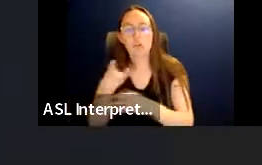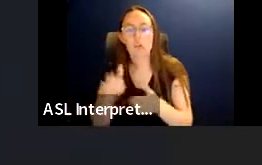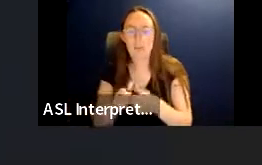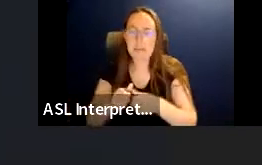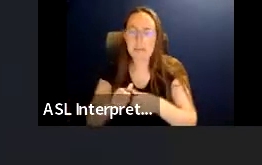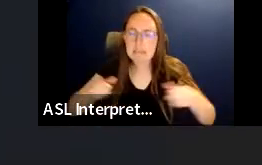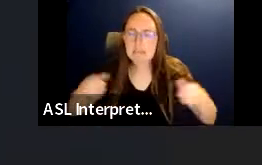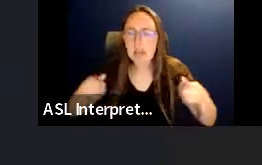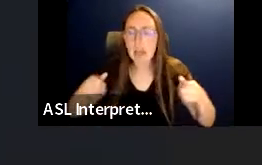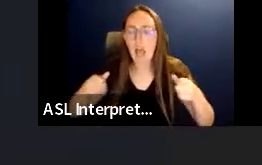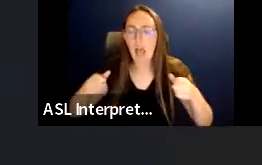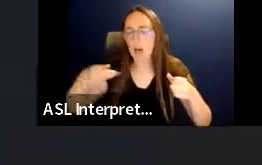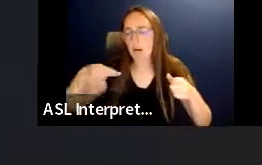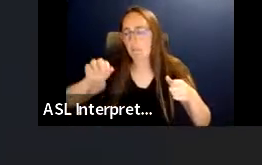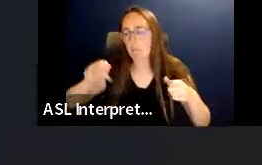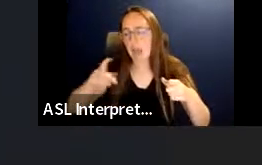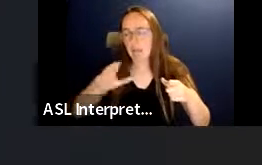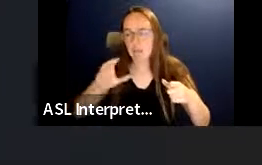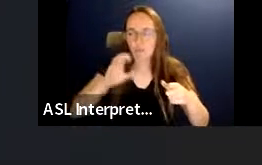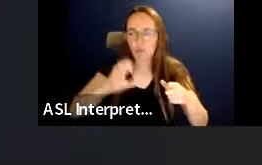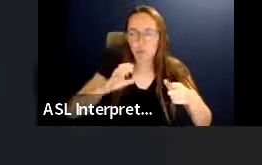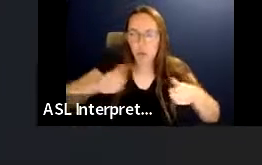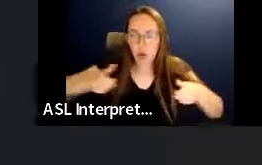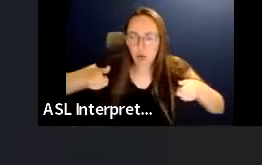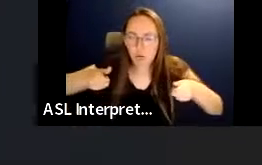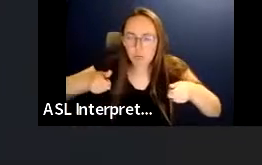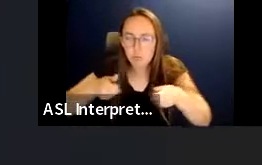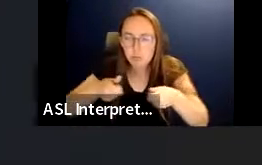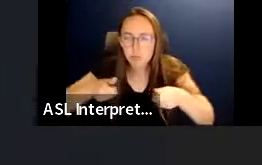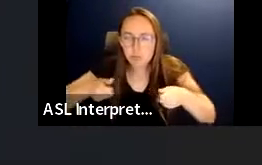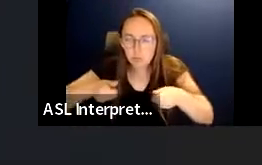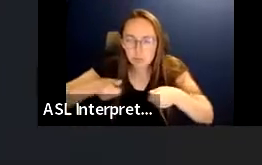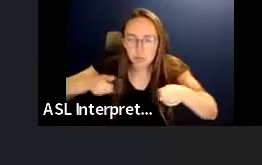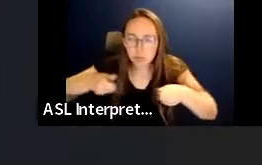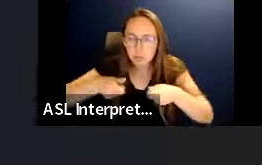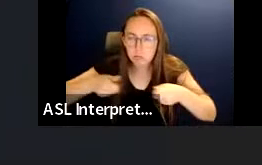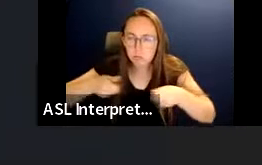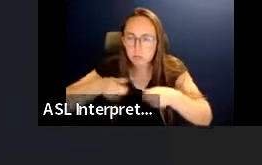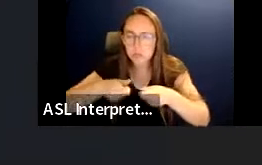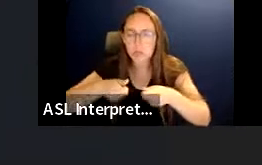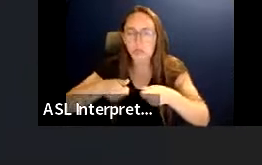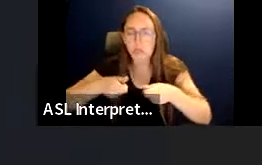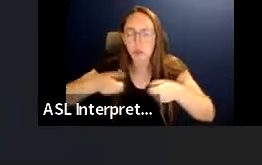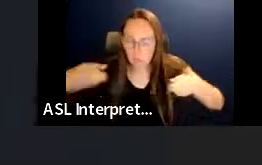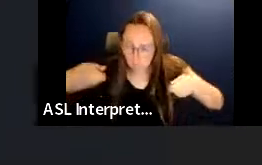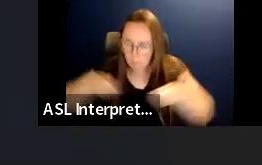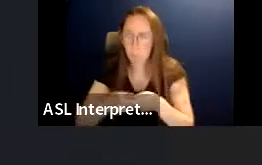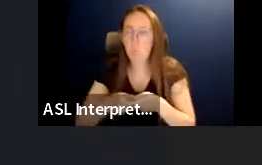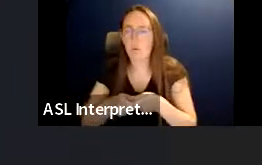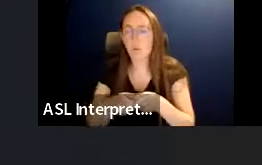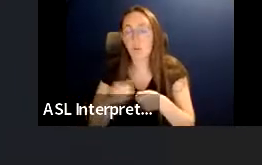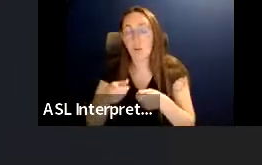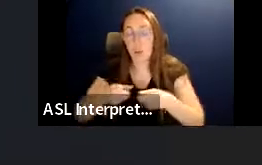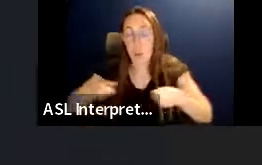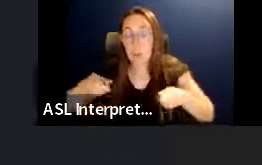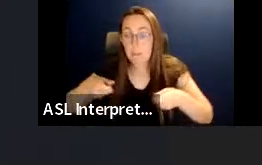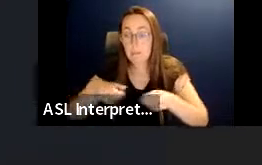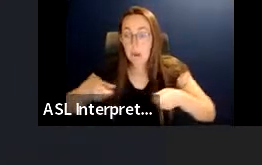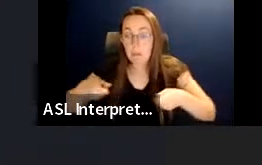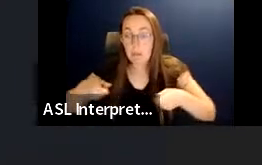it down, it cuts through, and then you pump. It's kind of like a pumping action. And every time you pump and release,